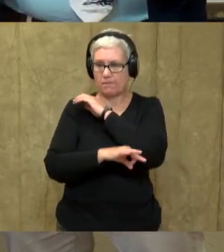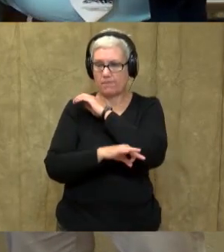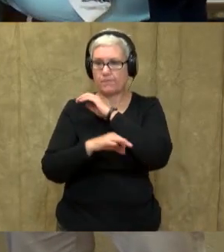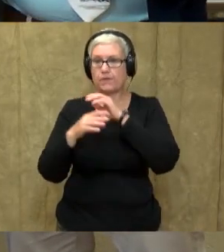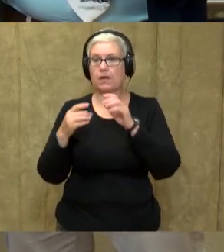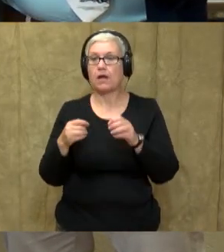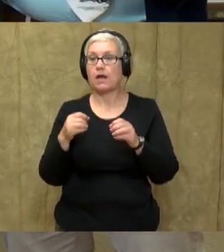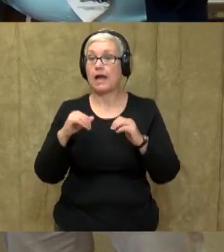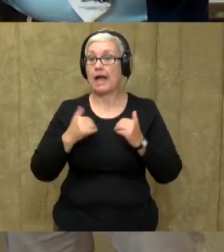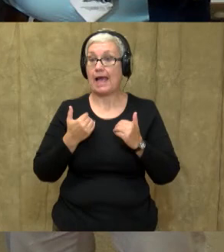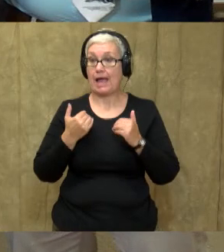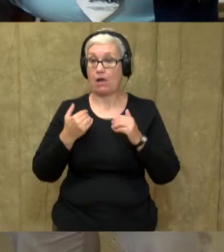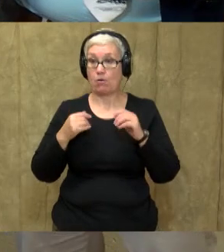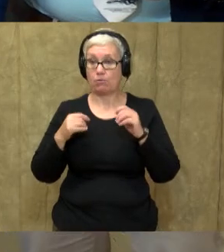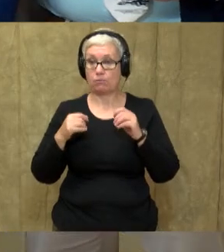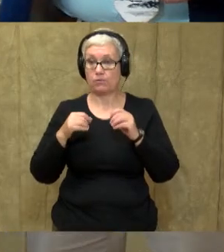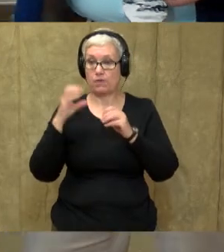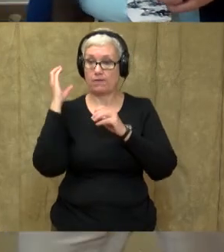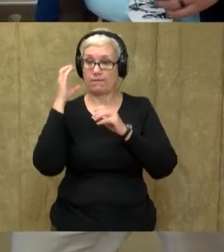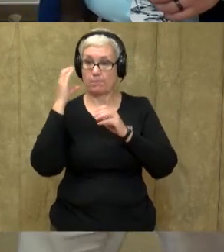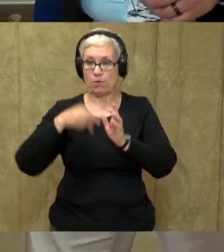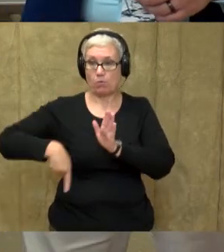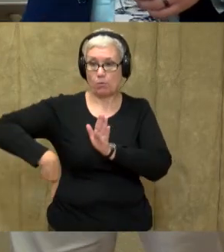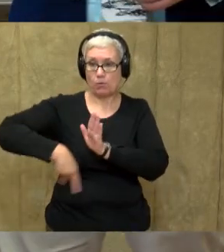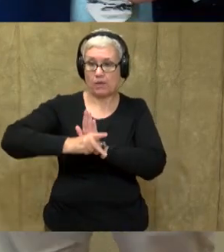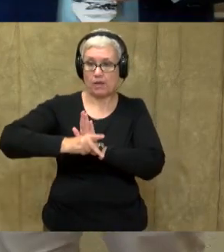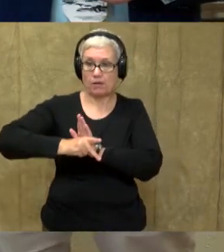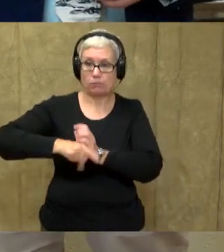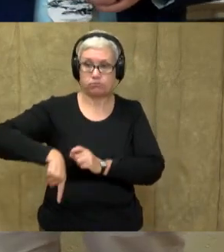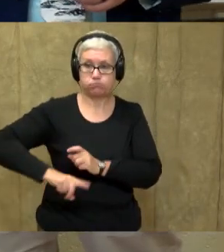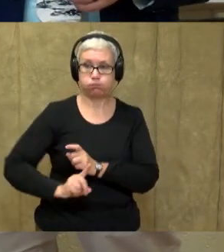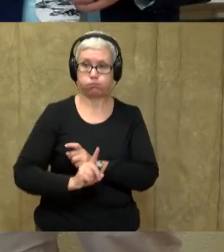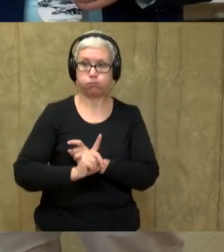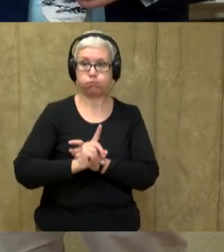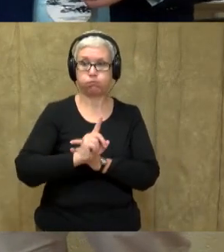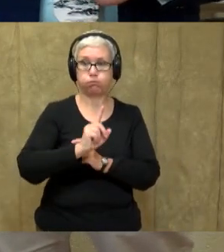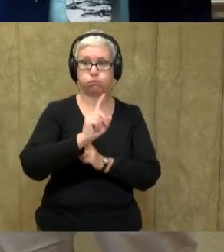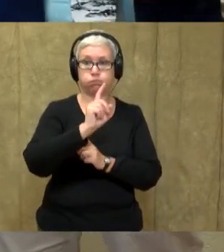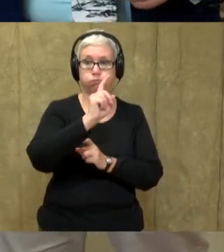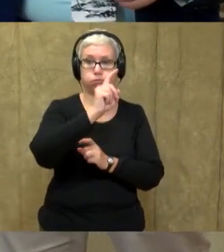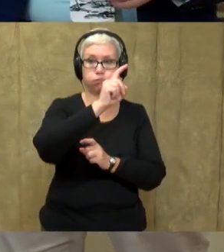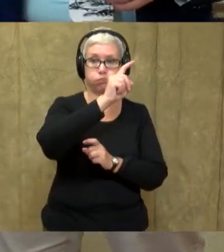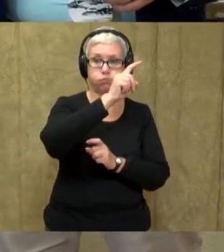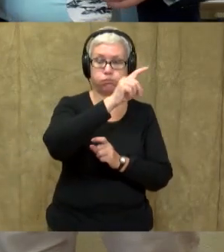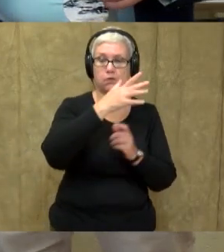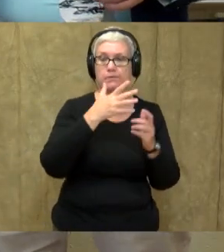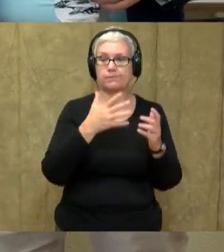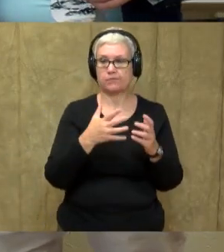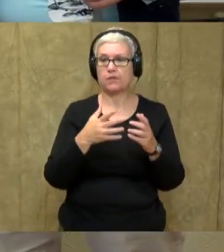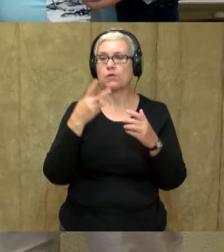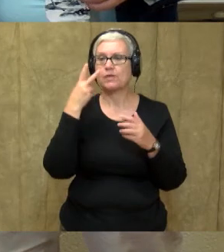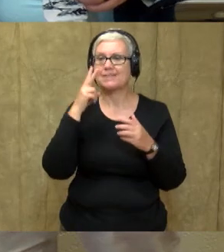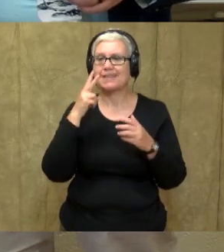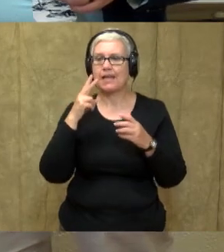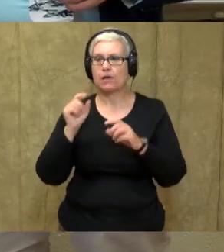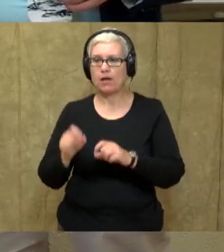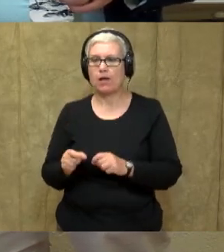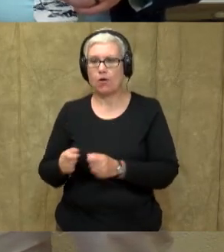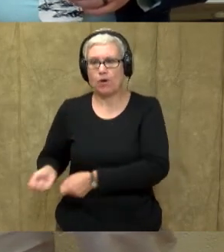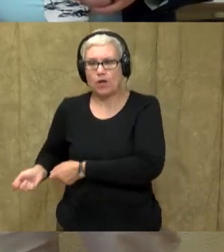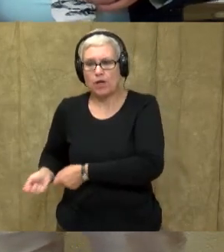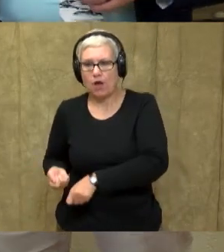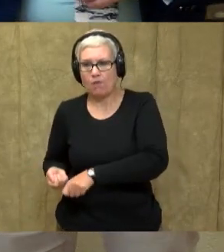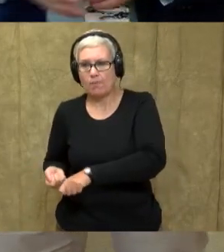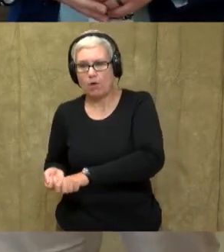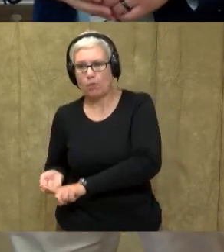high football is being kicked whenever a field goal is taking place. You can see the arc on a golf ball for how